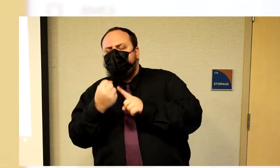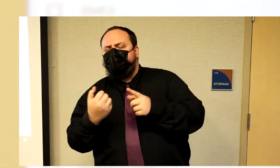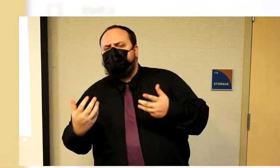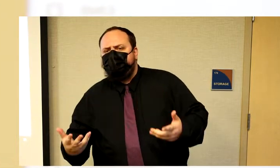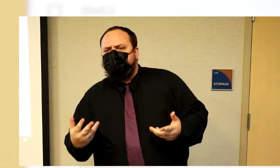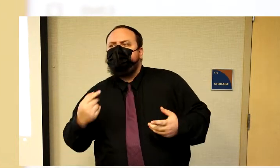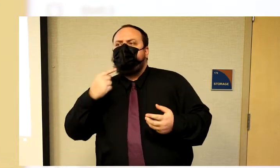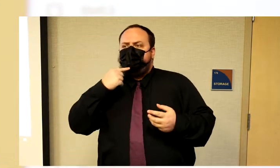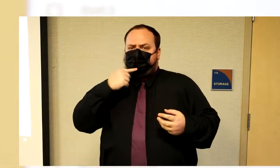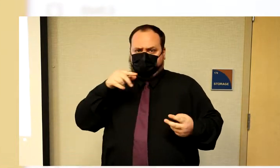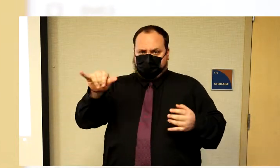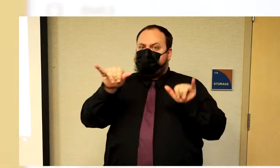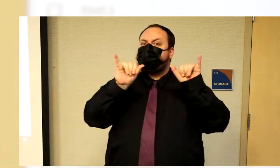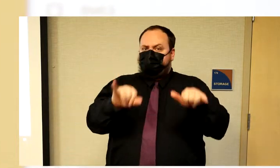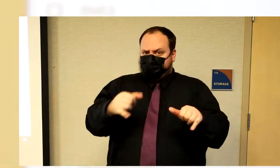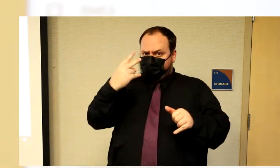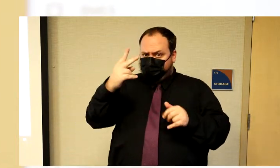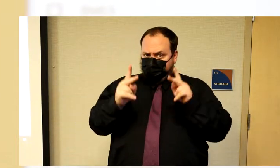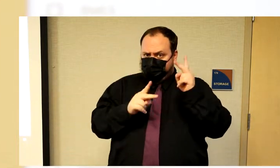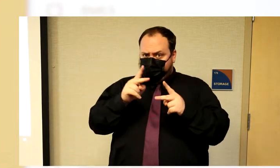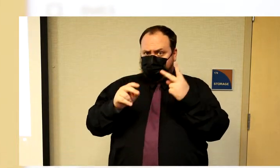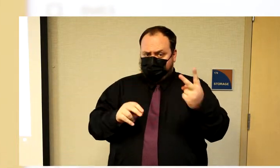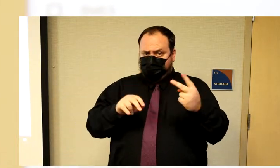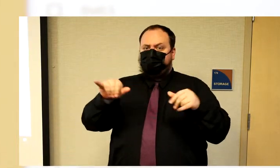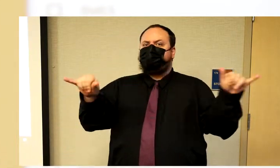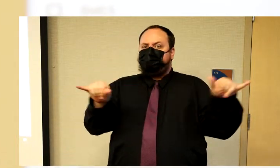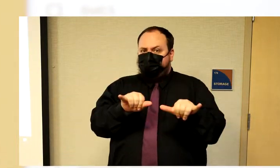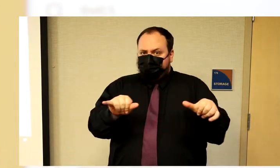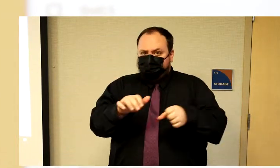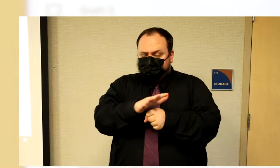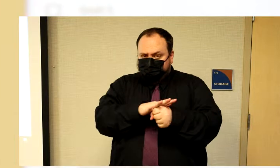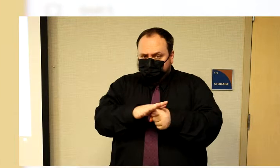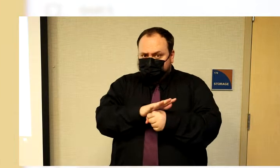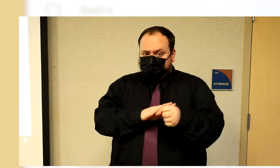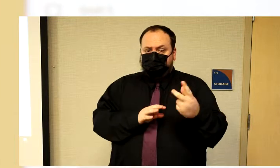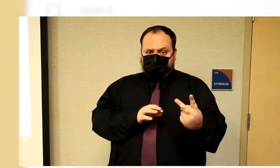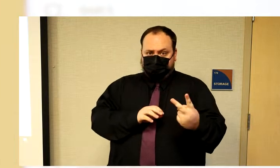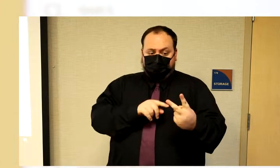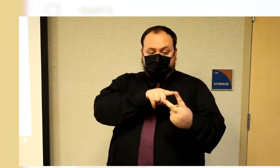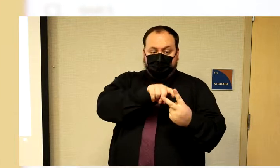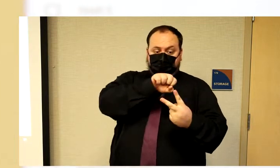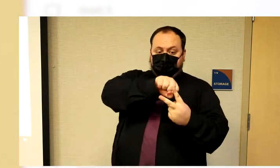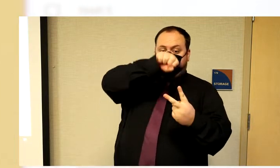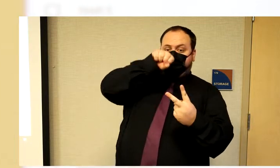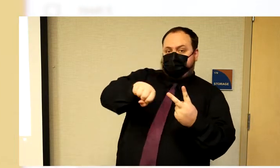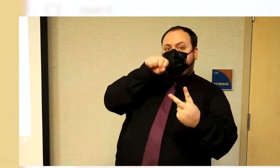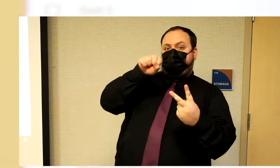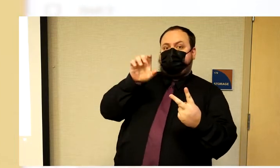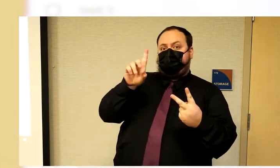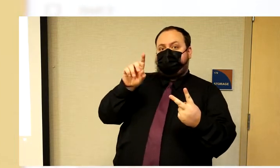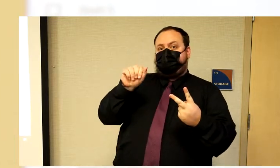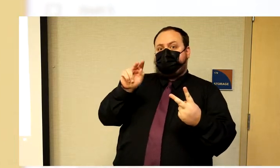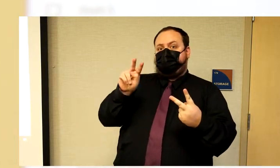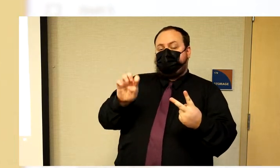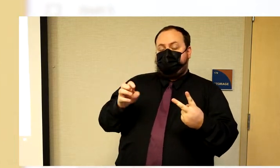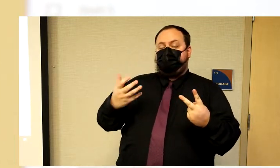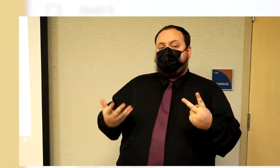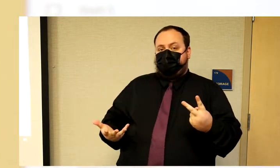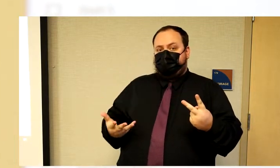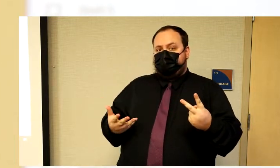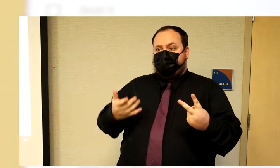the same zone. Mike decides to run against Dave, and he beats Dave. So Dave's